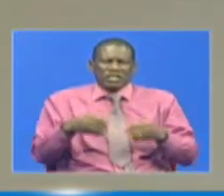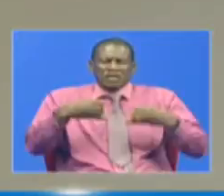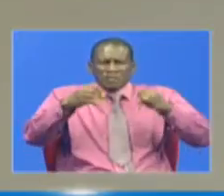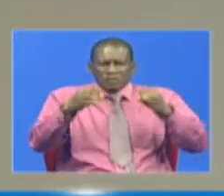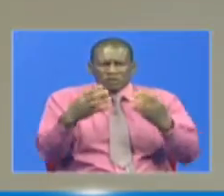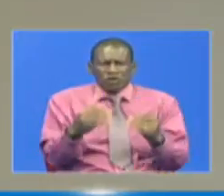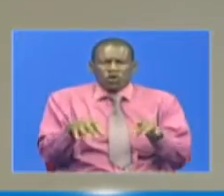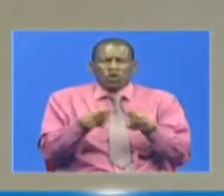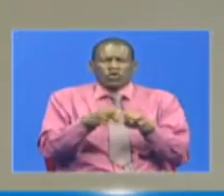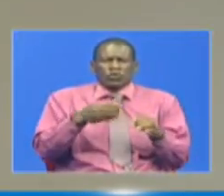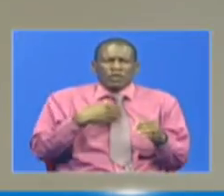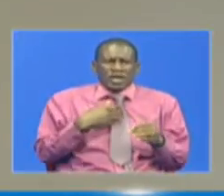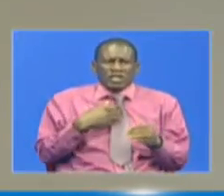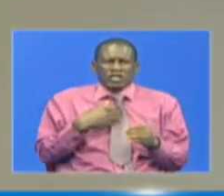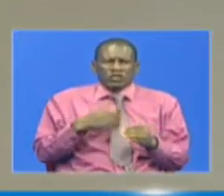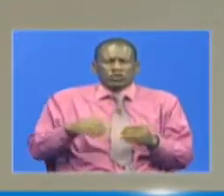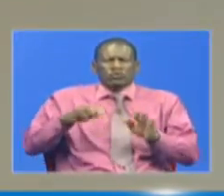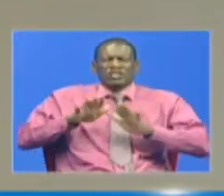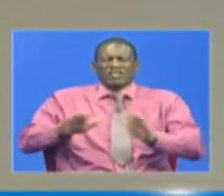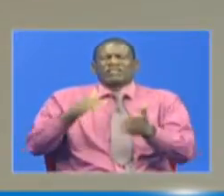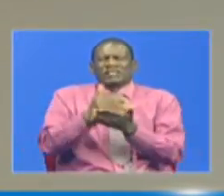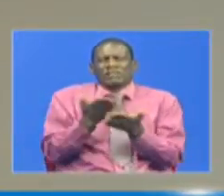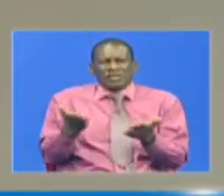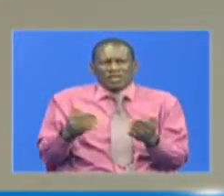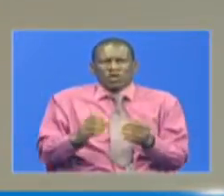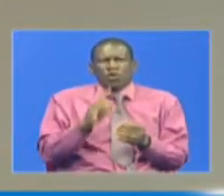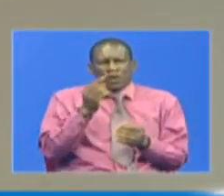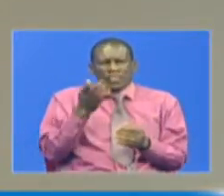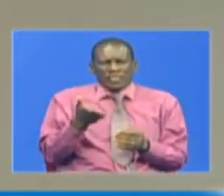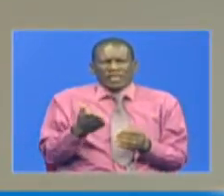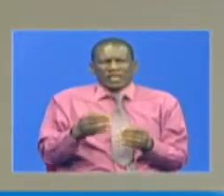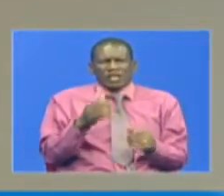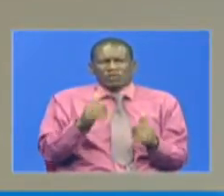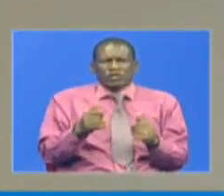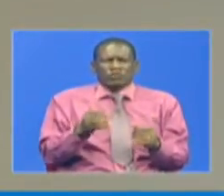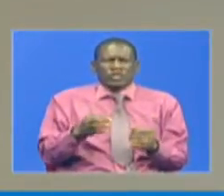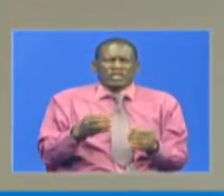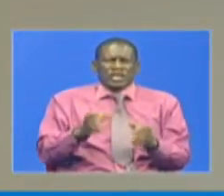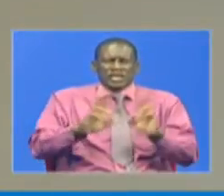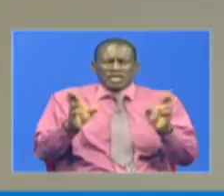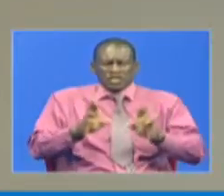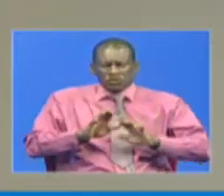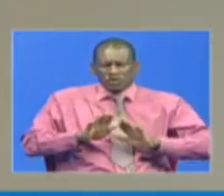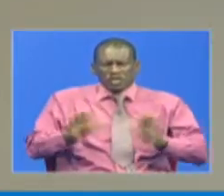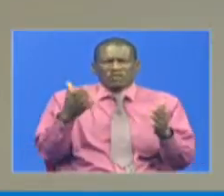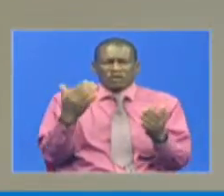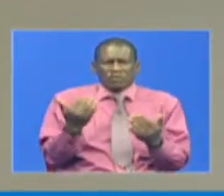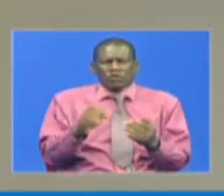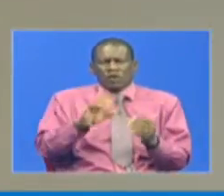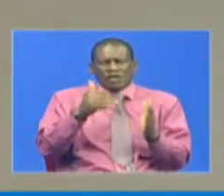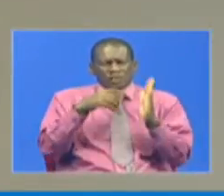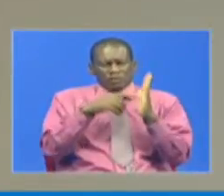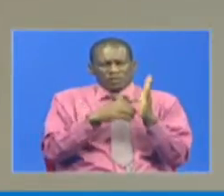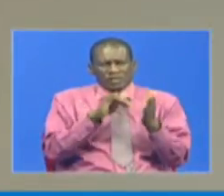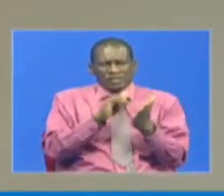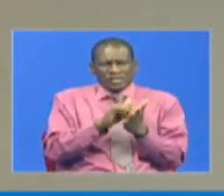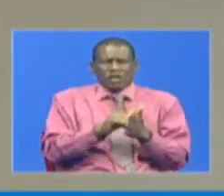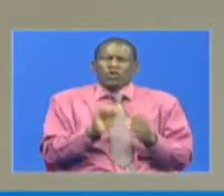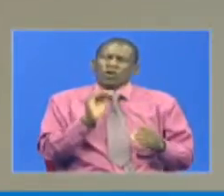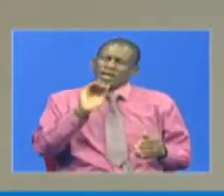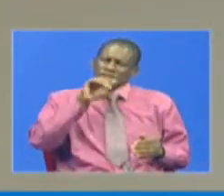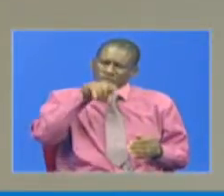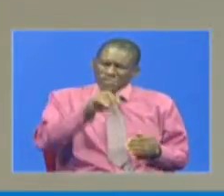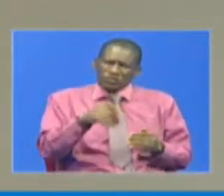also had to unlearn a few things. And I think once you are ready to unlearn, then one other pointer is really asking yourself,